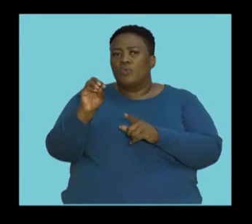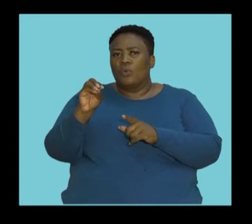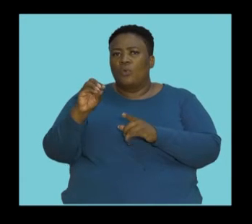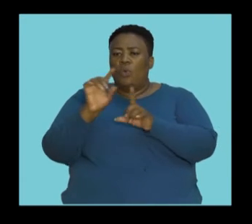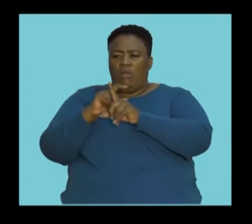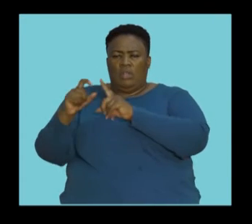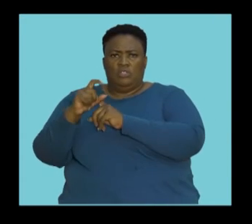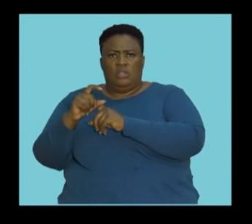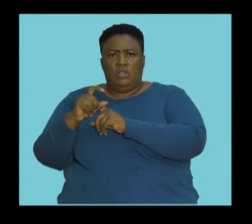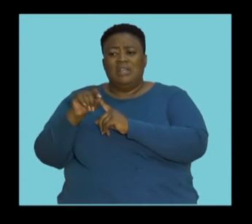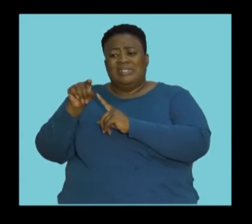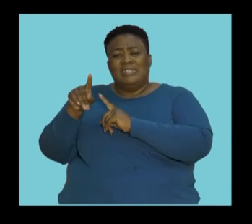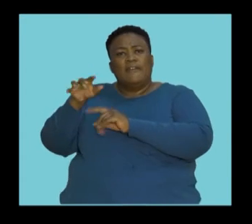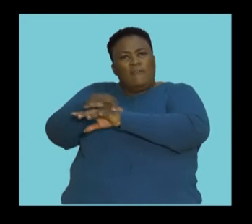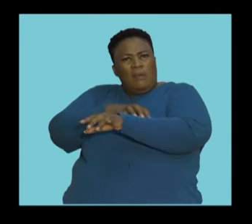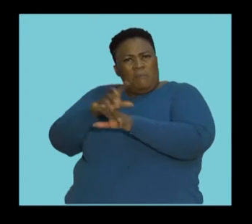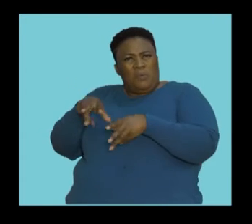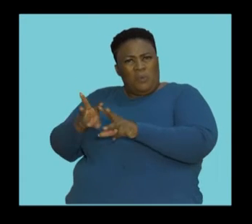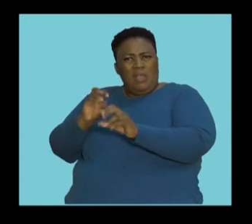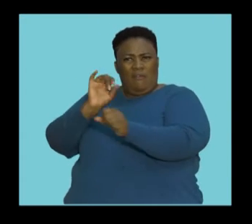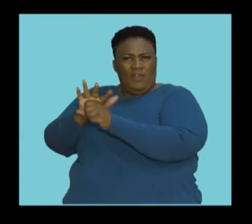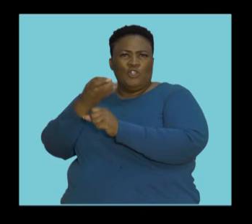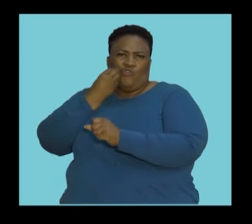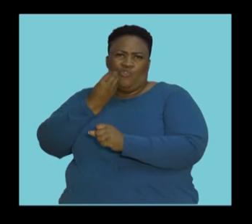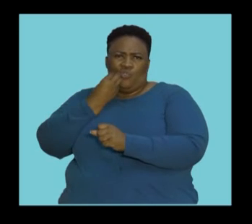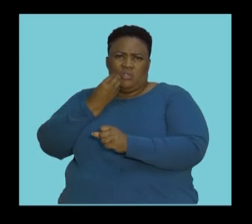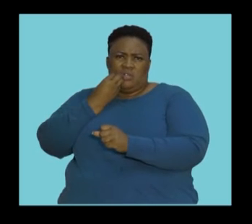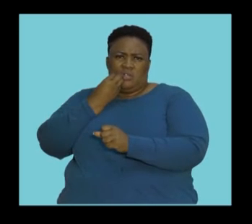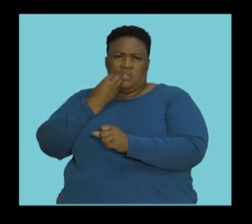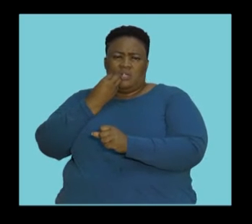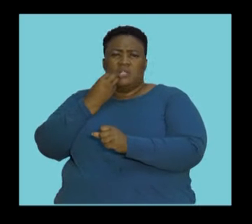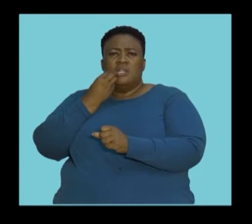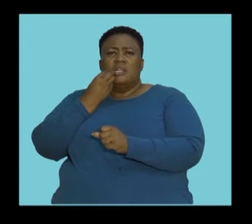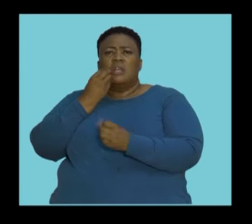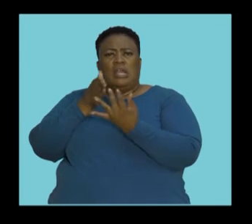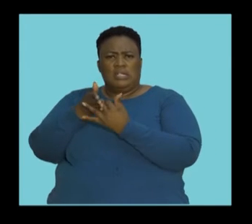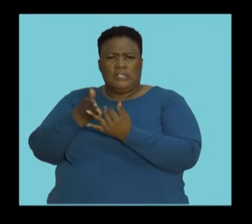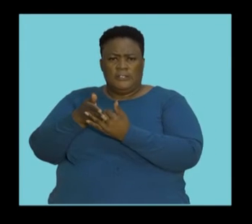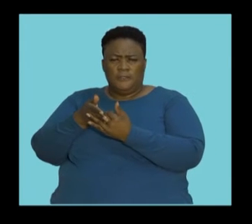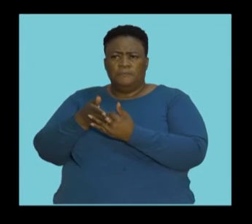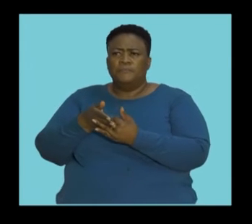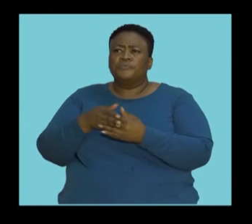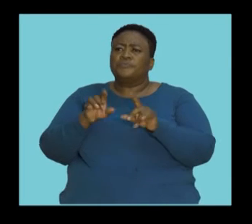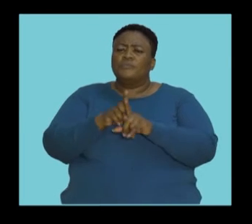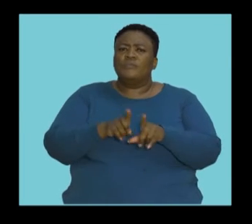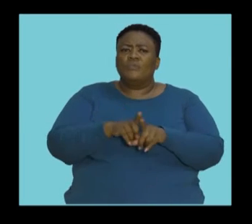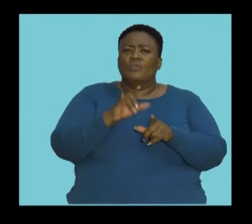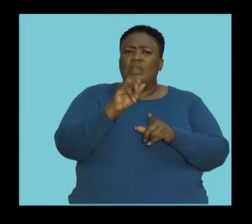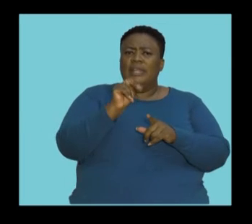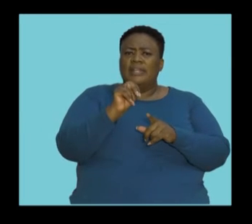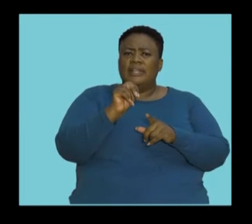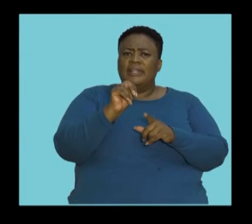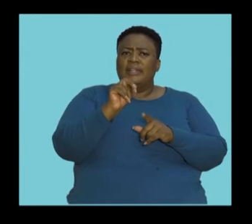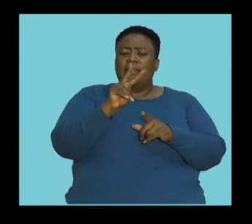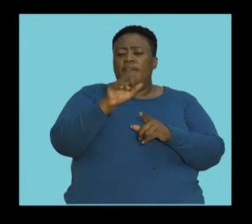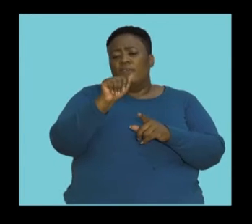that affects food security. We also need to discuss the context of what invasive plants are and how they impact